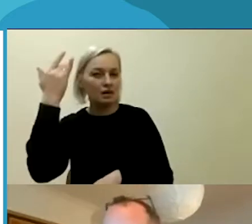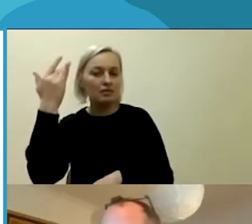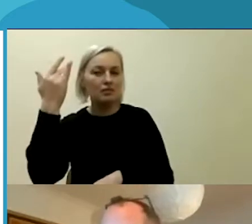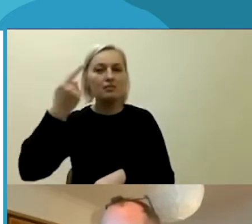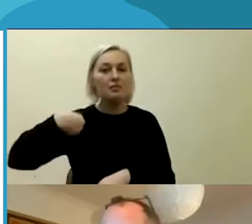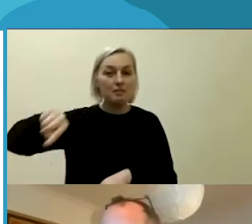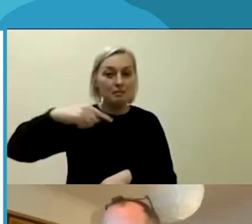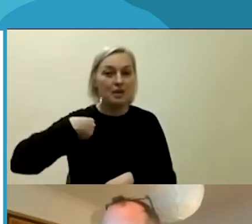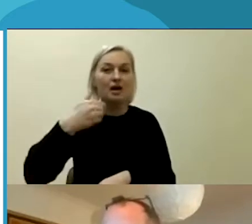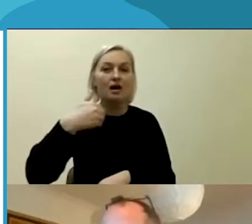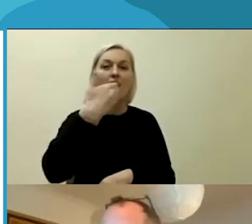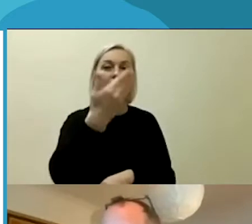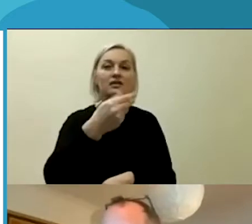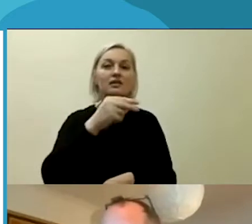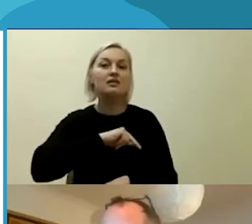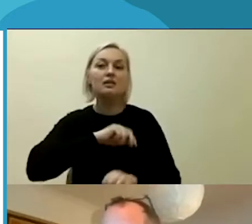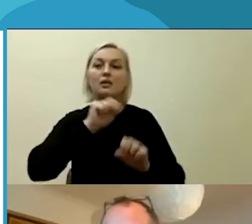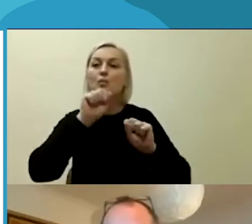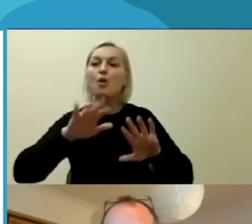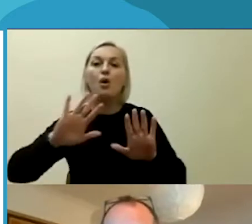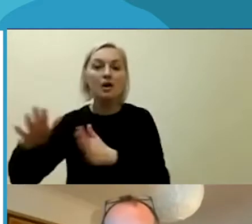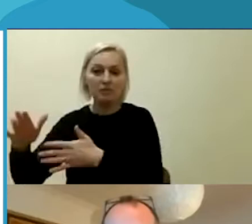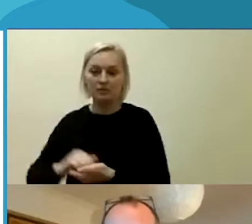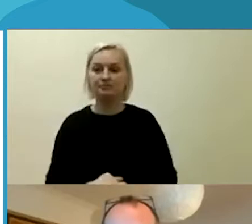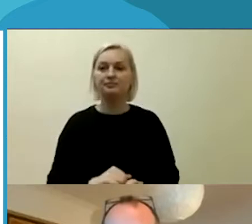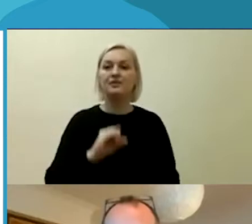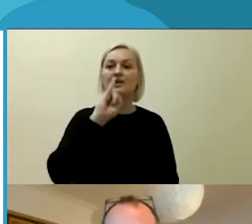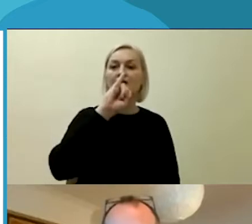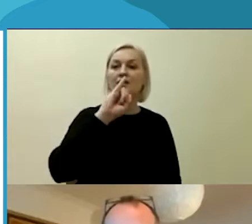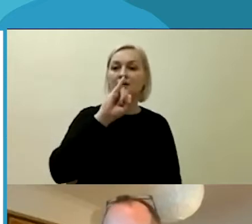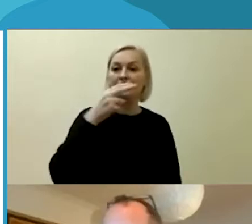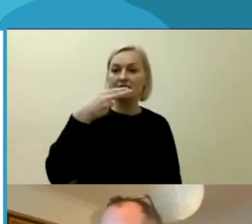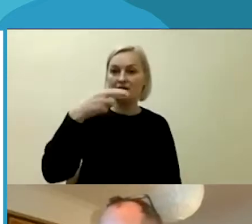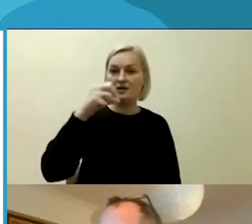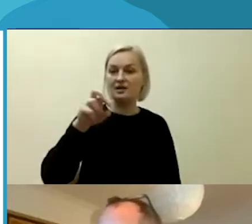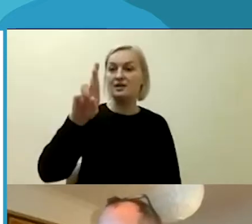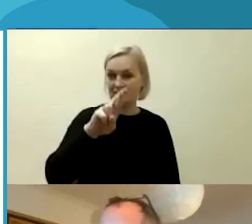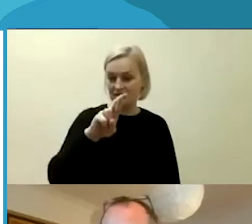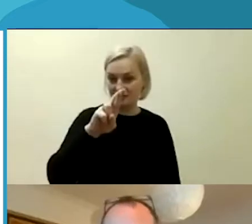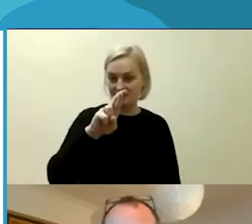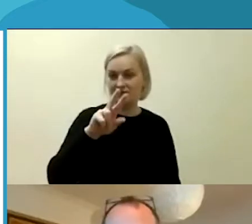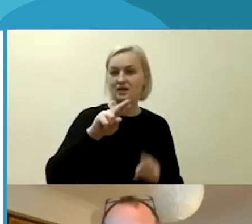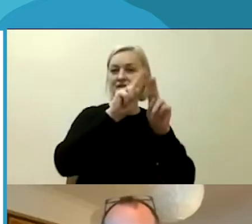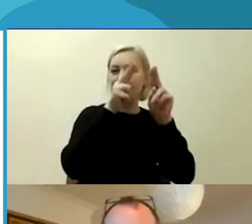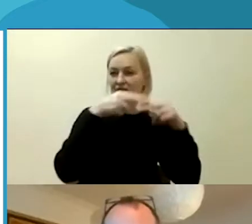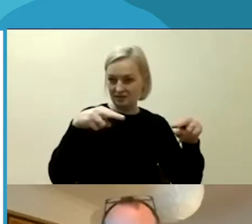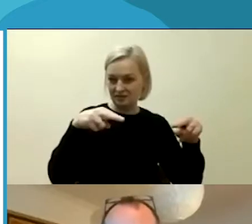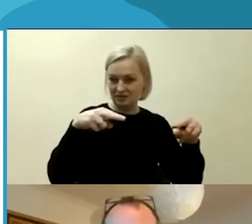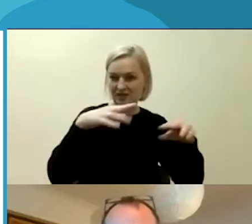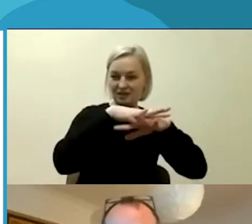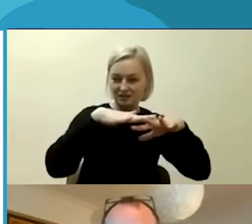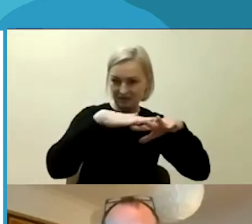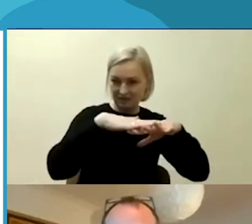We are a network organization. We have 225 or 125 member